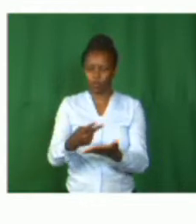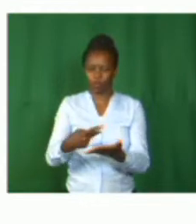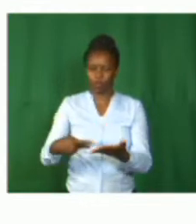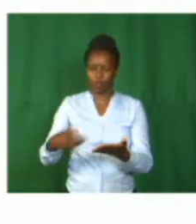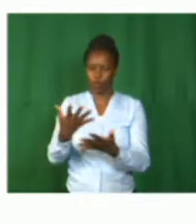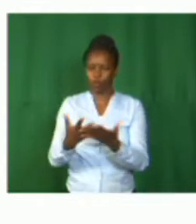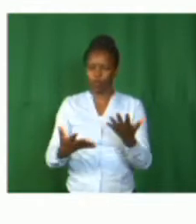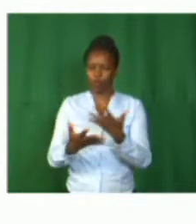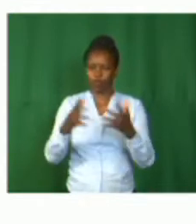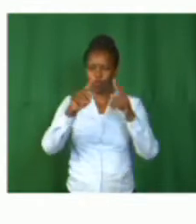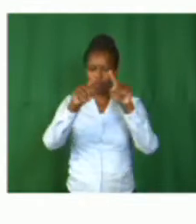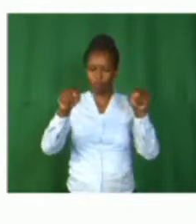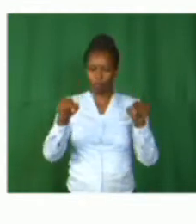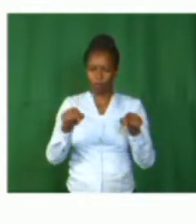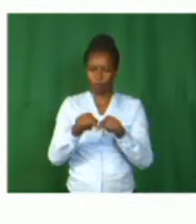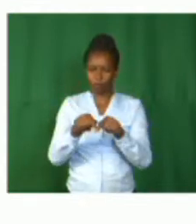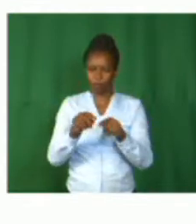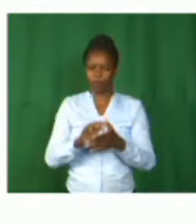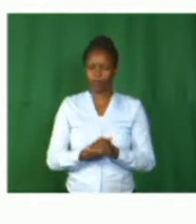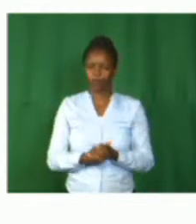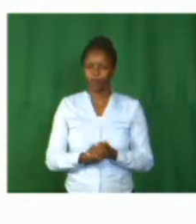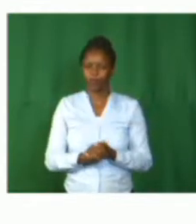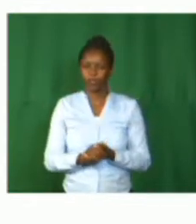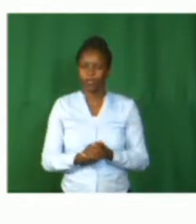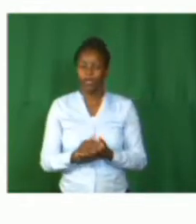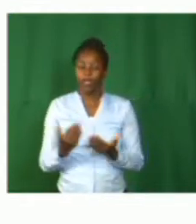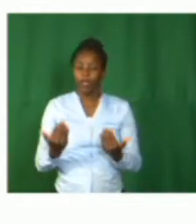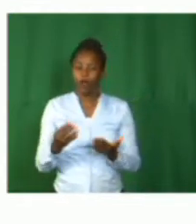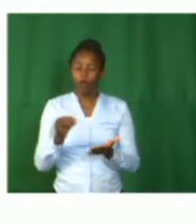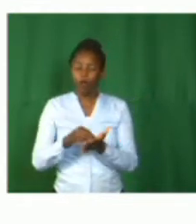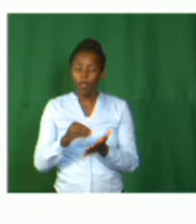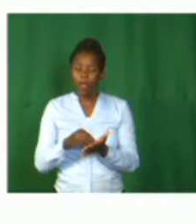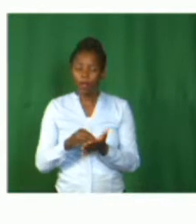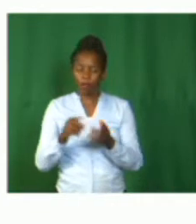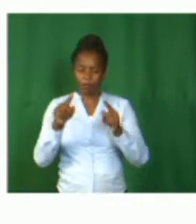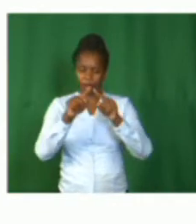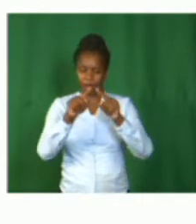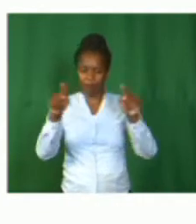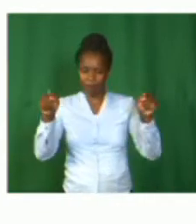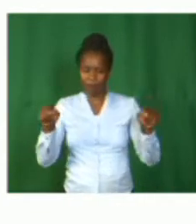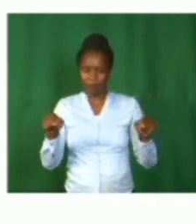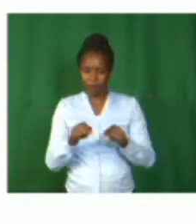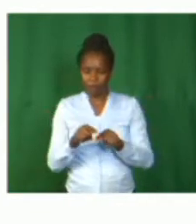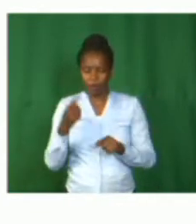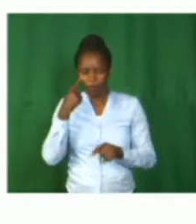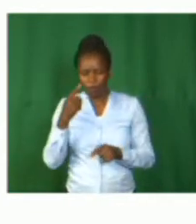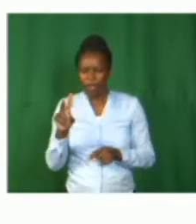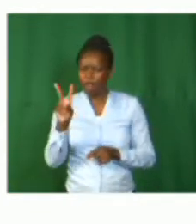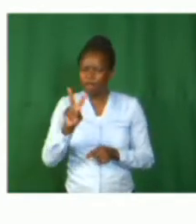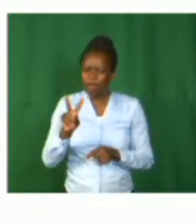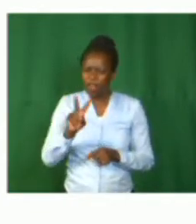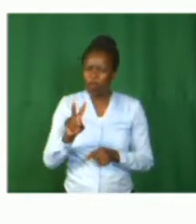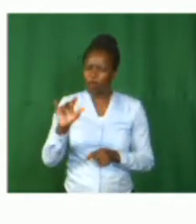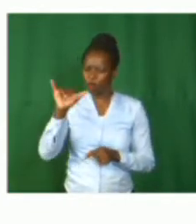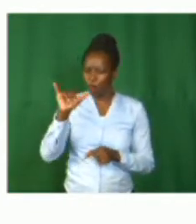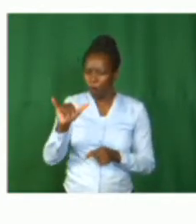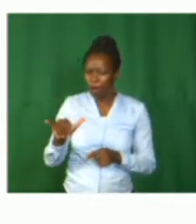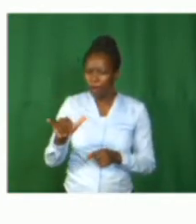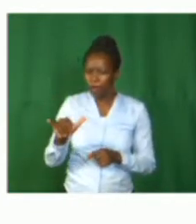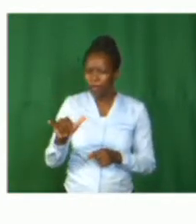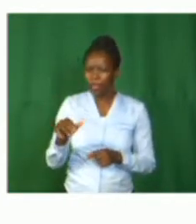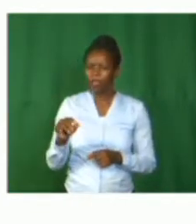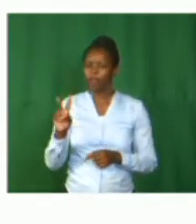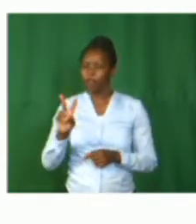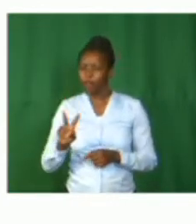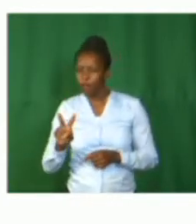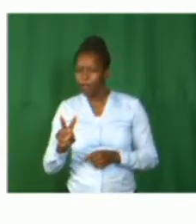a table now where we are going to find the corresponding values of y, because we know the values of x are ranging